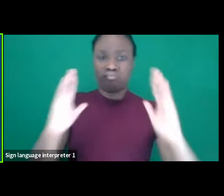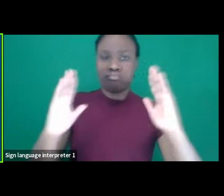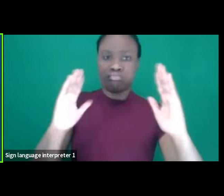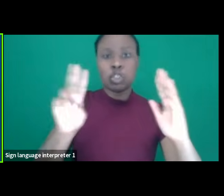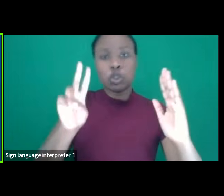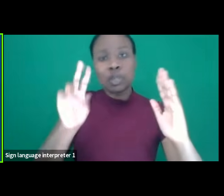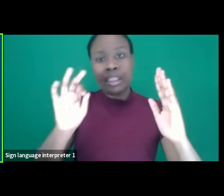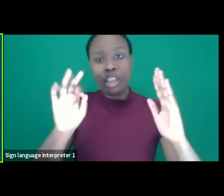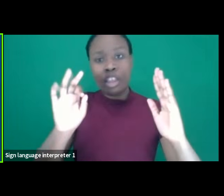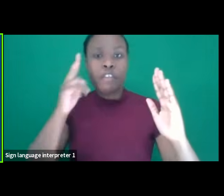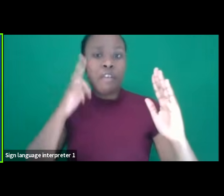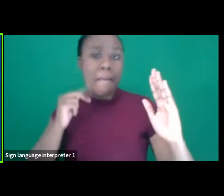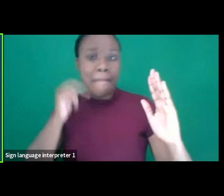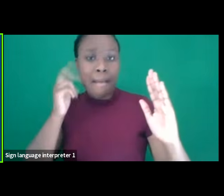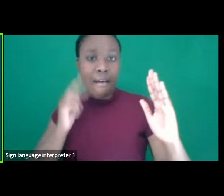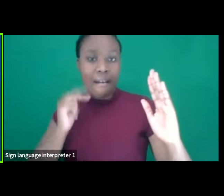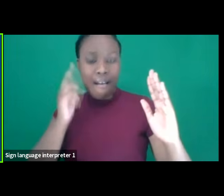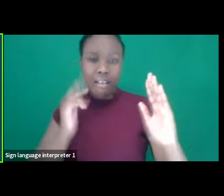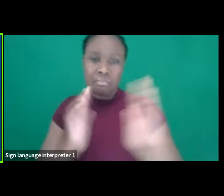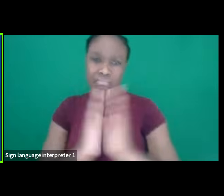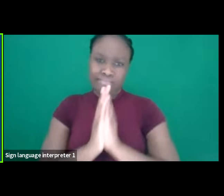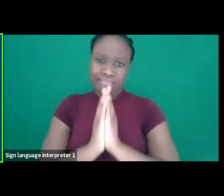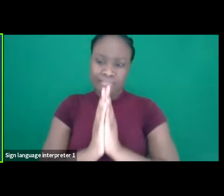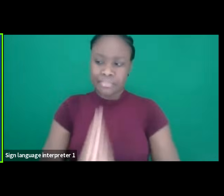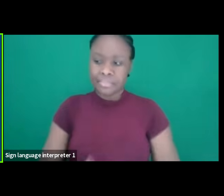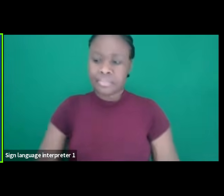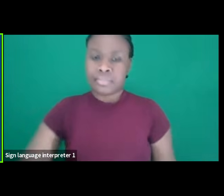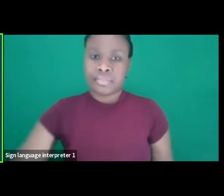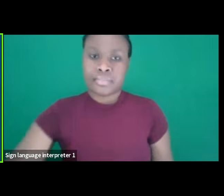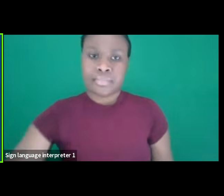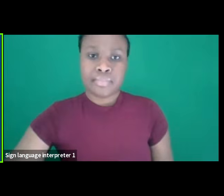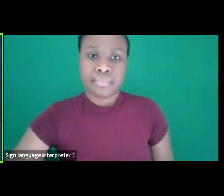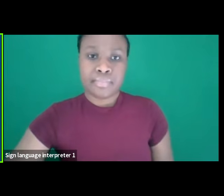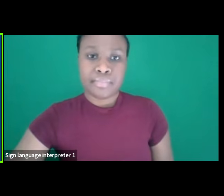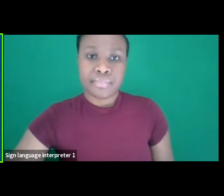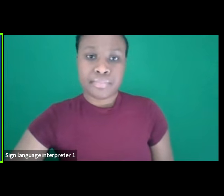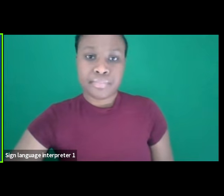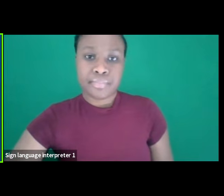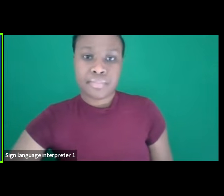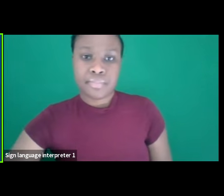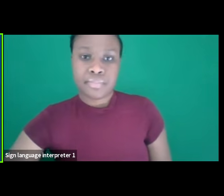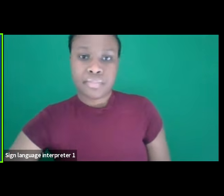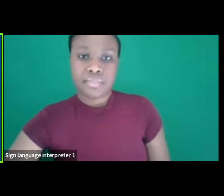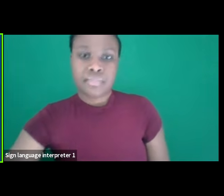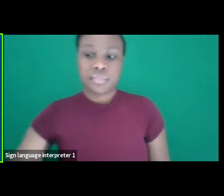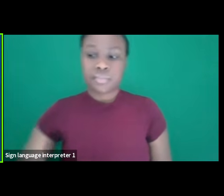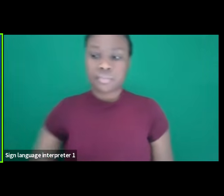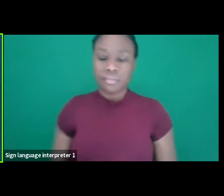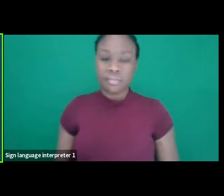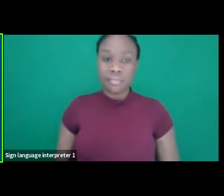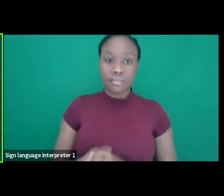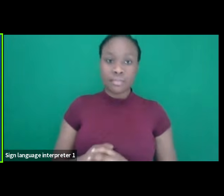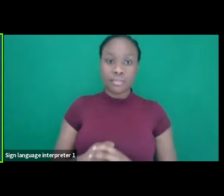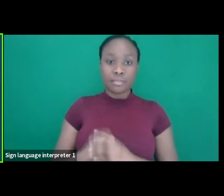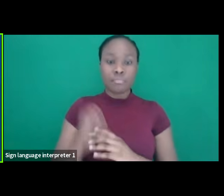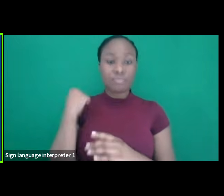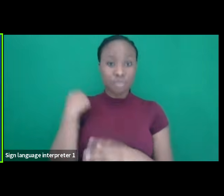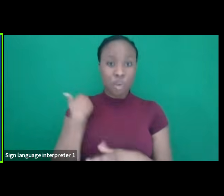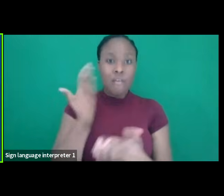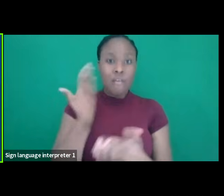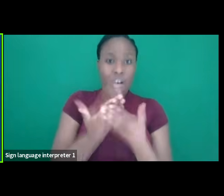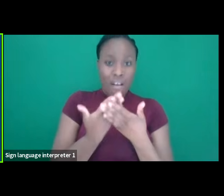2021. Another very important data point that I want to share with you tonight is that so far we issued